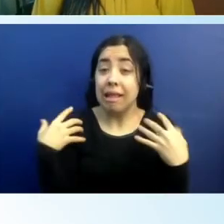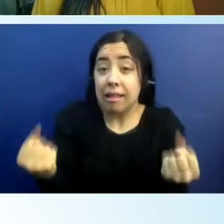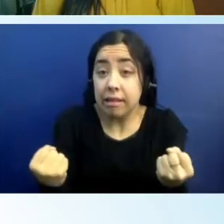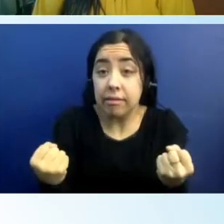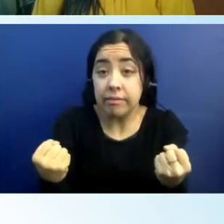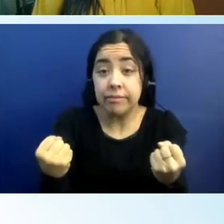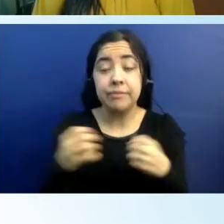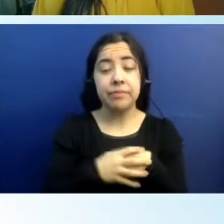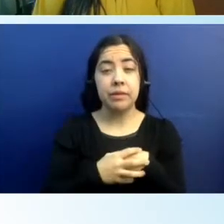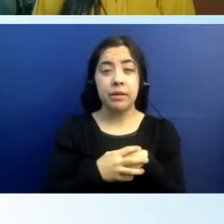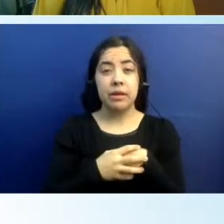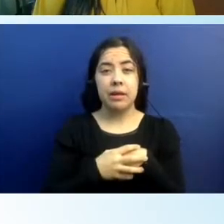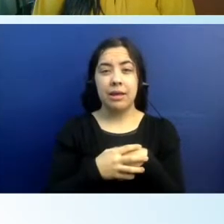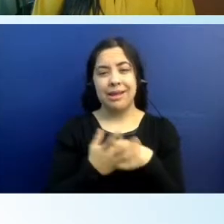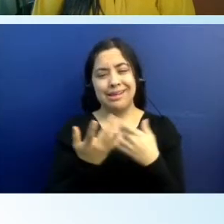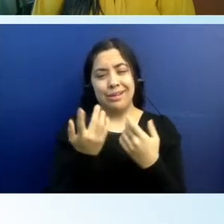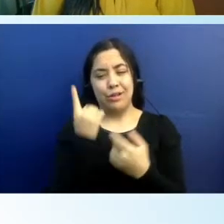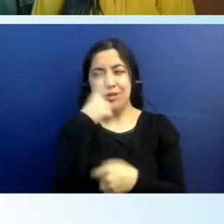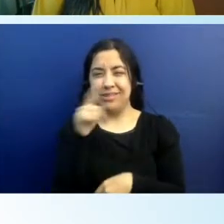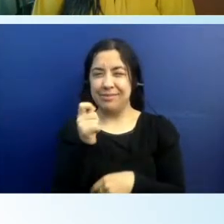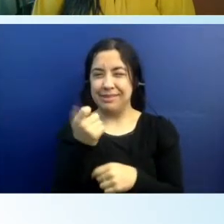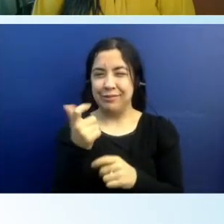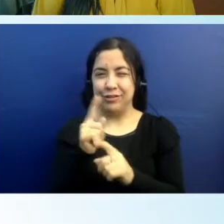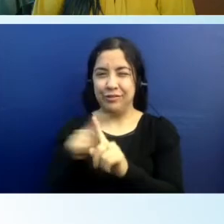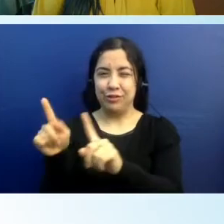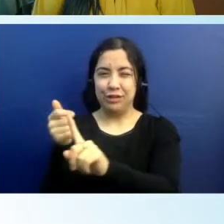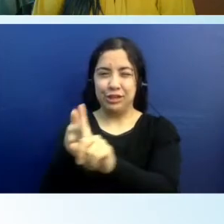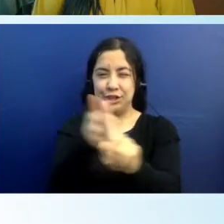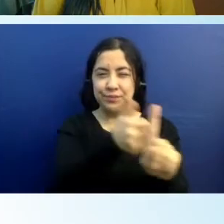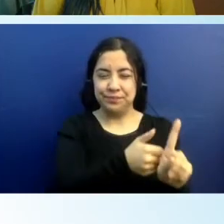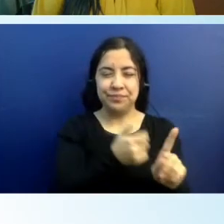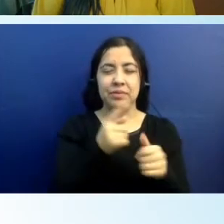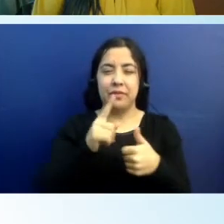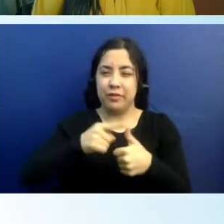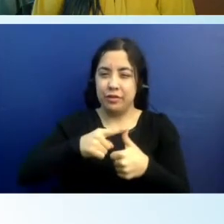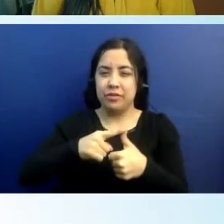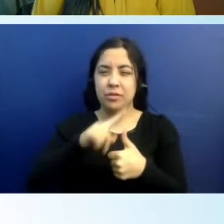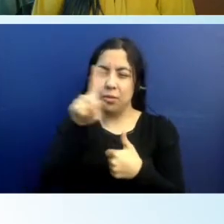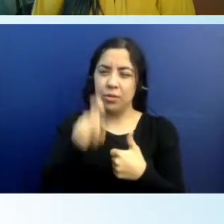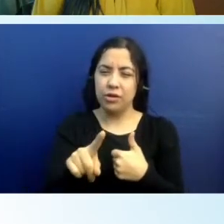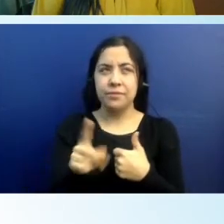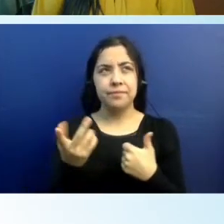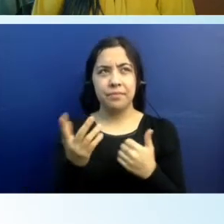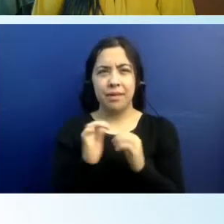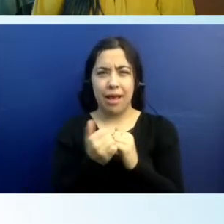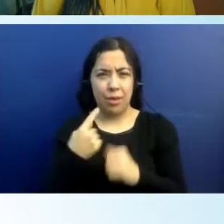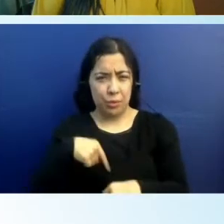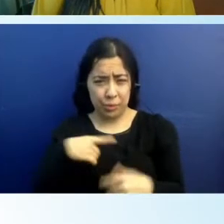The first is this question, how are we going to heal?